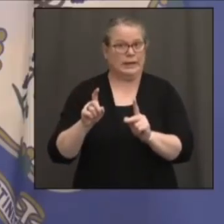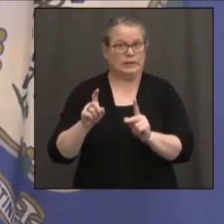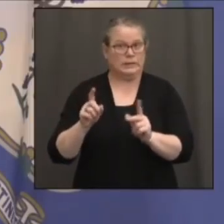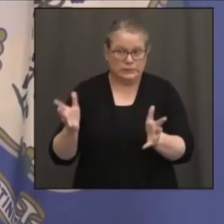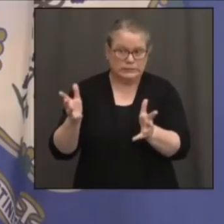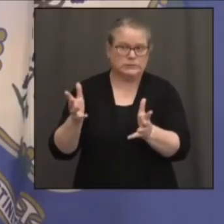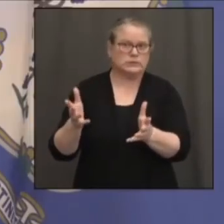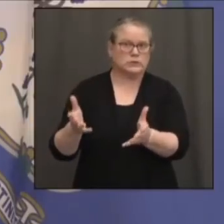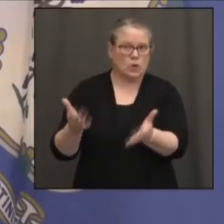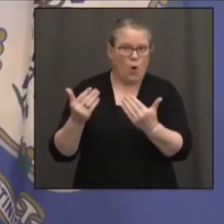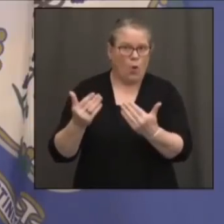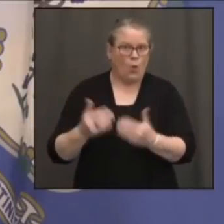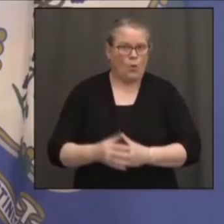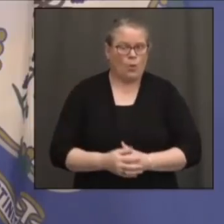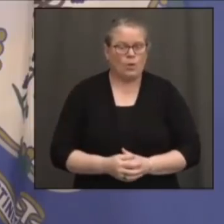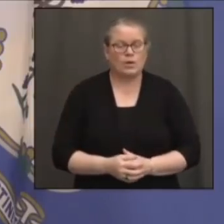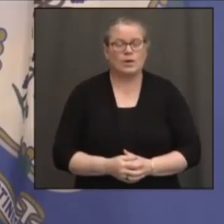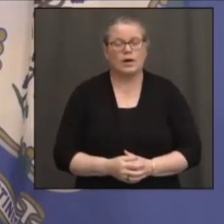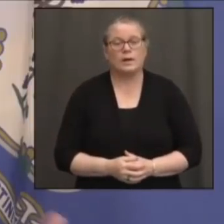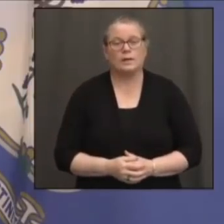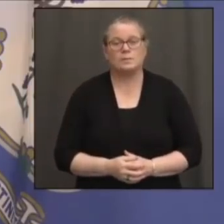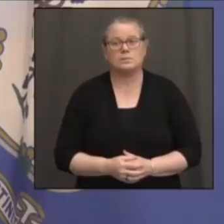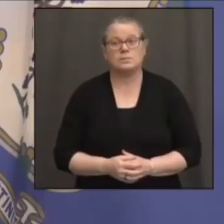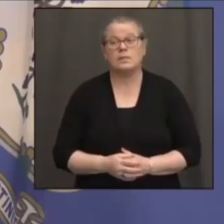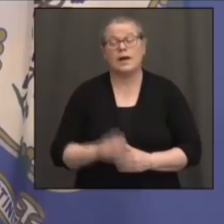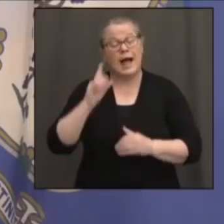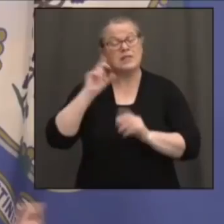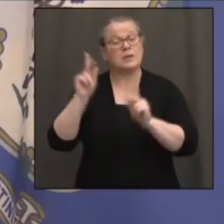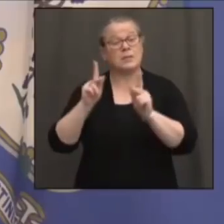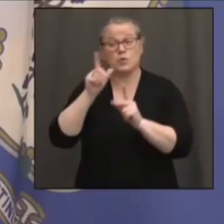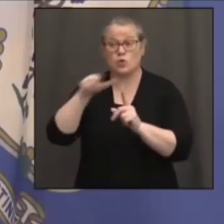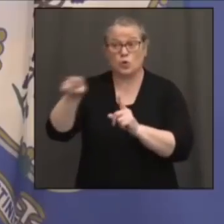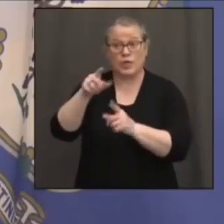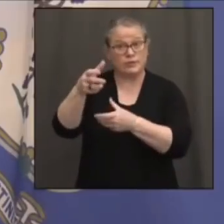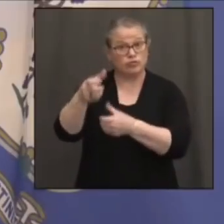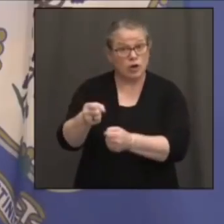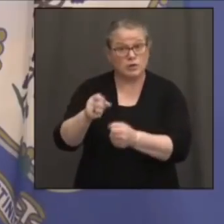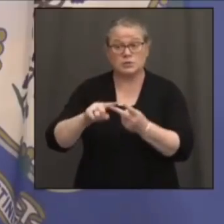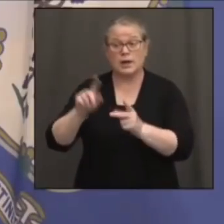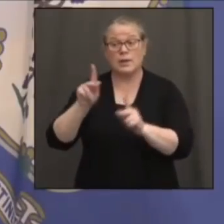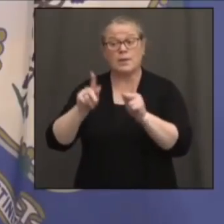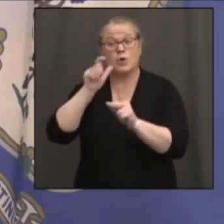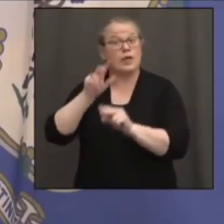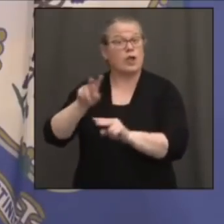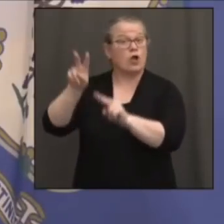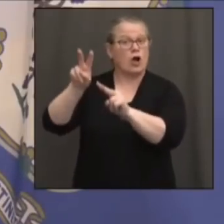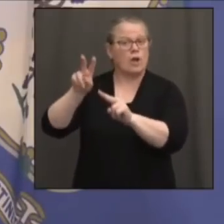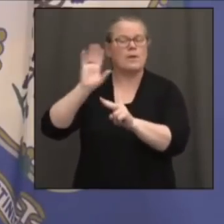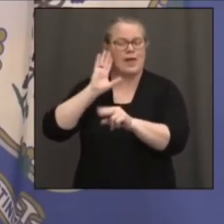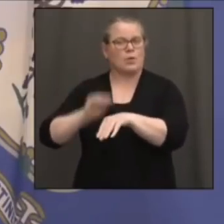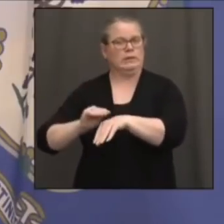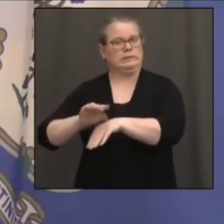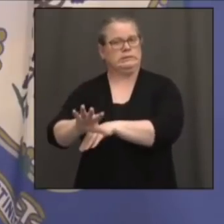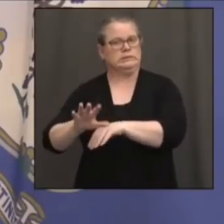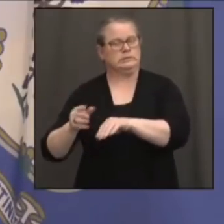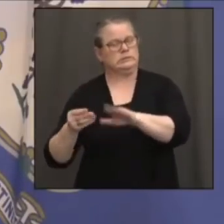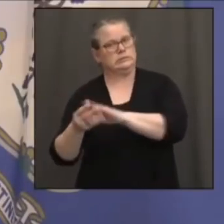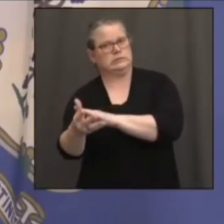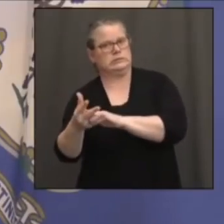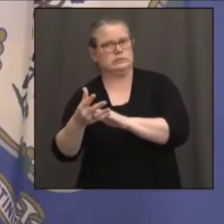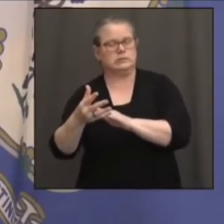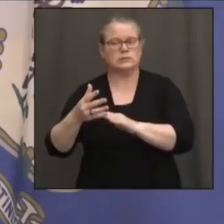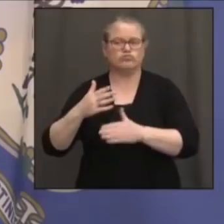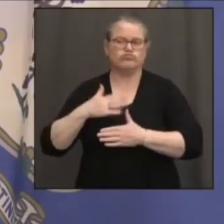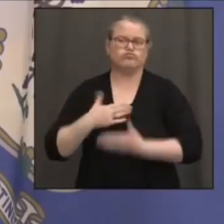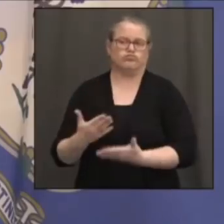is folks that they trust, folks that they admire, that give them that added impetus to do it, or often a